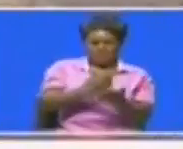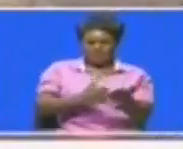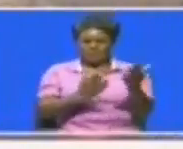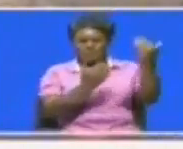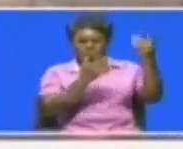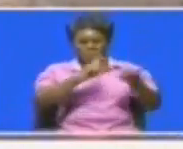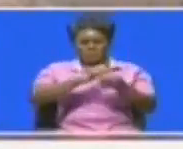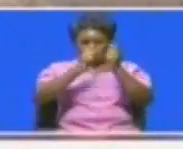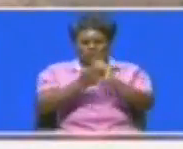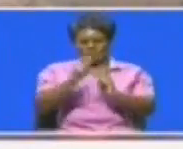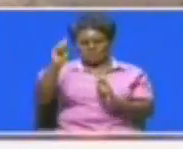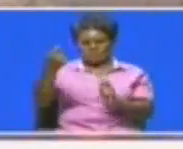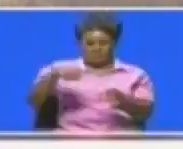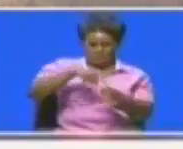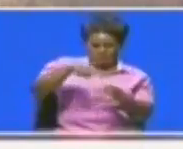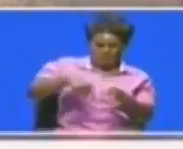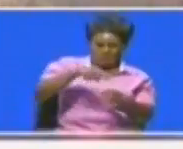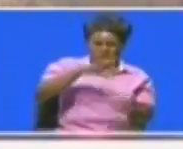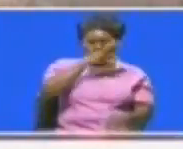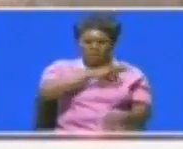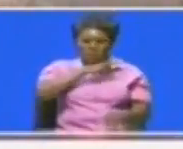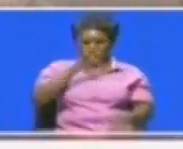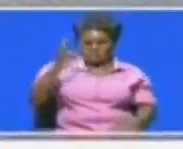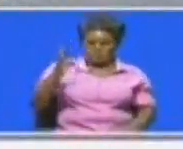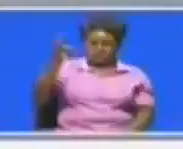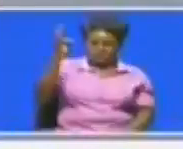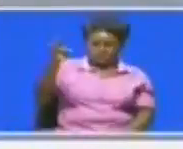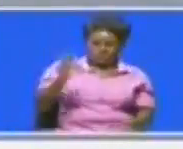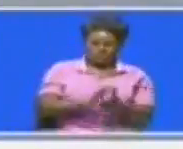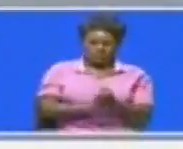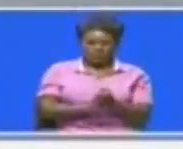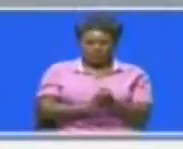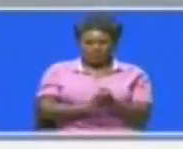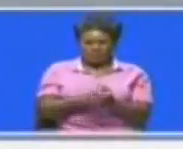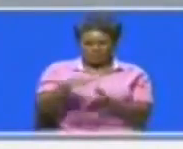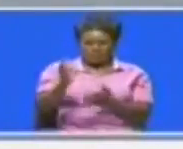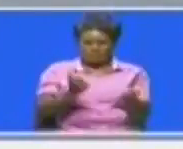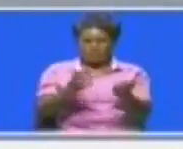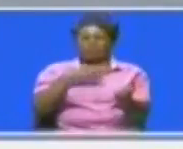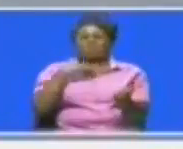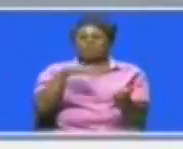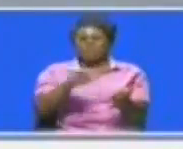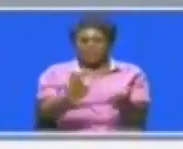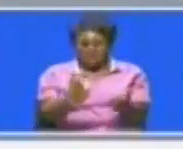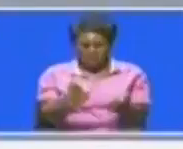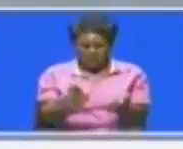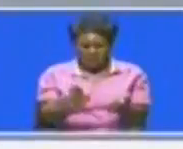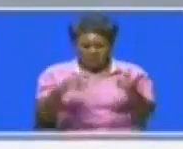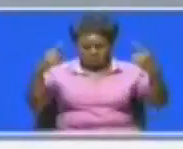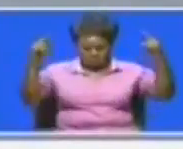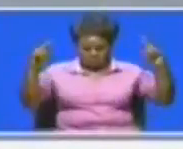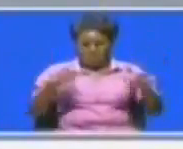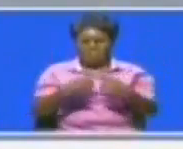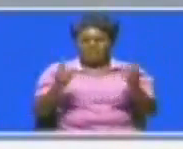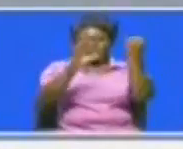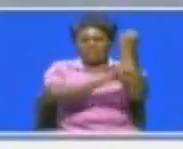to transform Kenya's mining fortunes in the near future. They win as traders because we want them to thrive, but